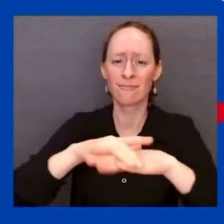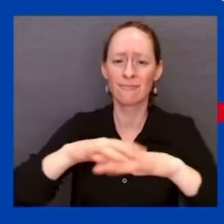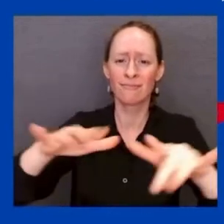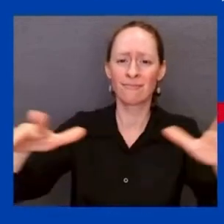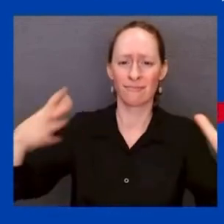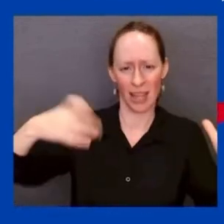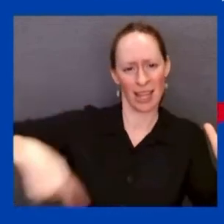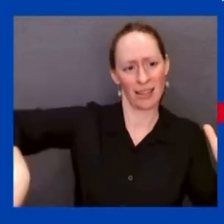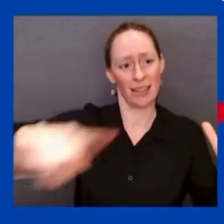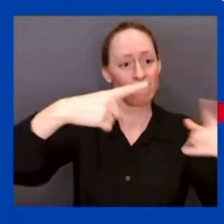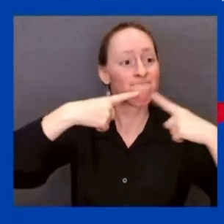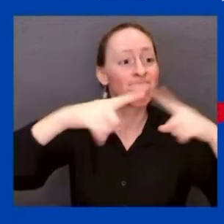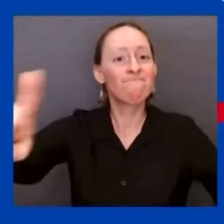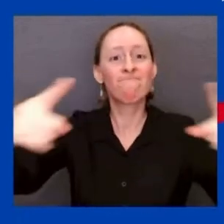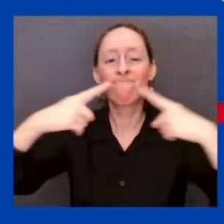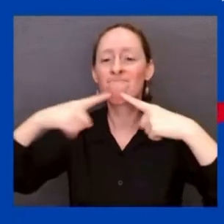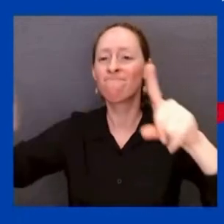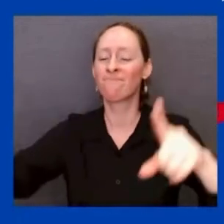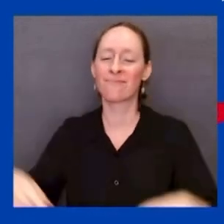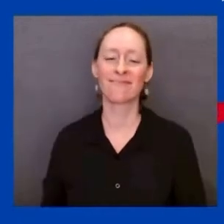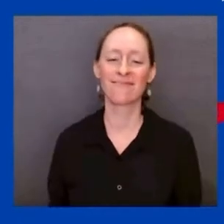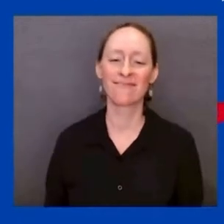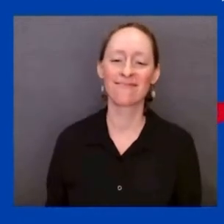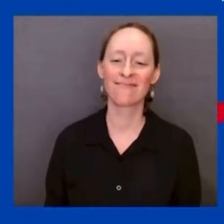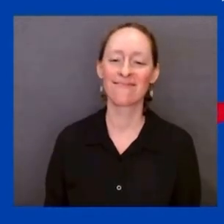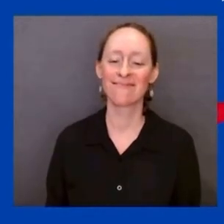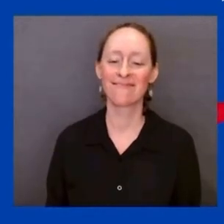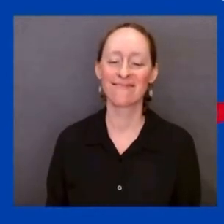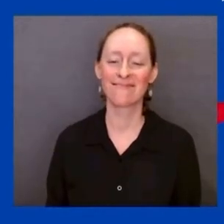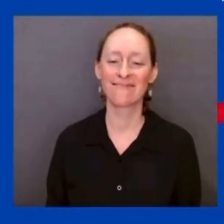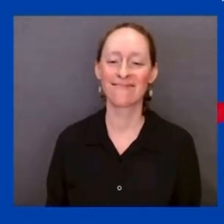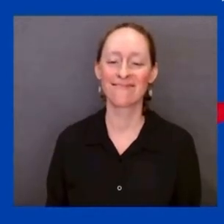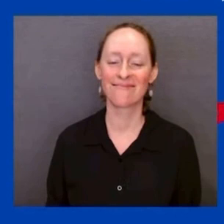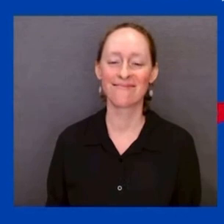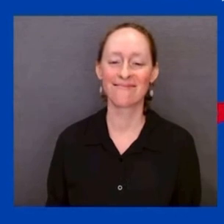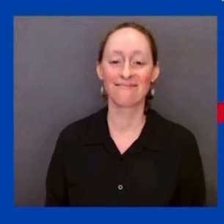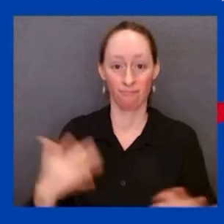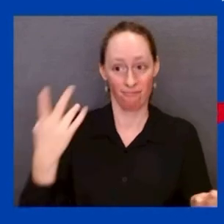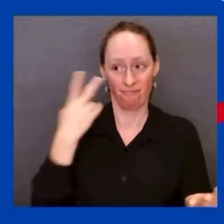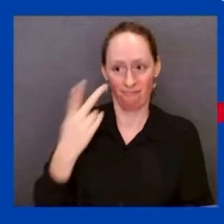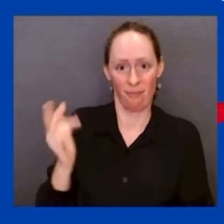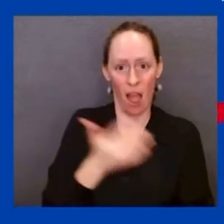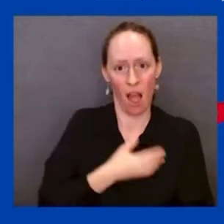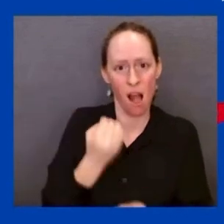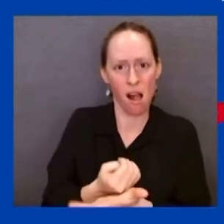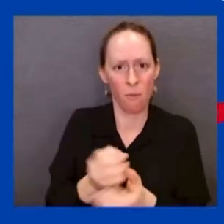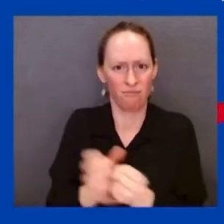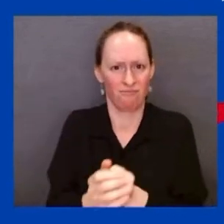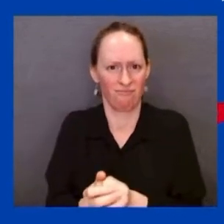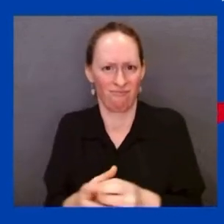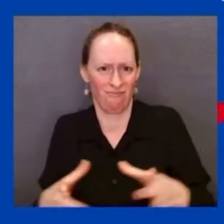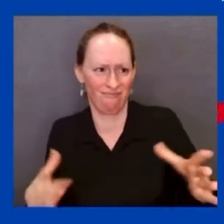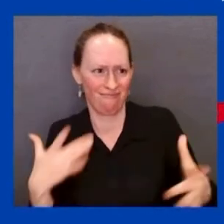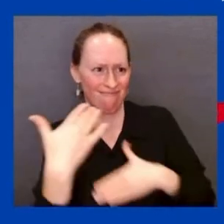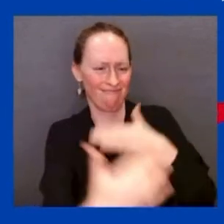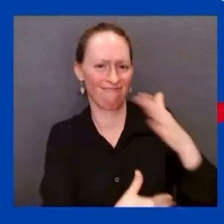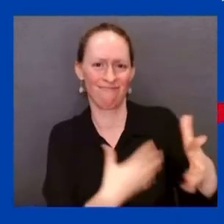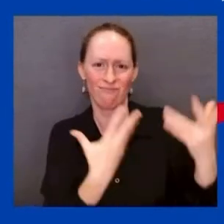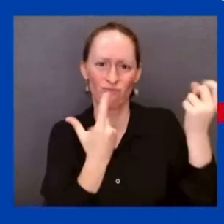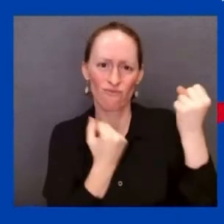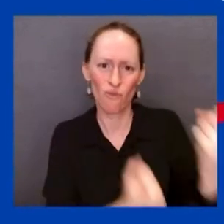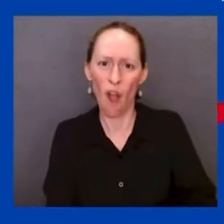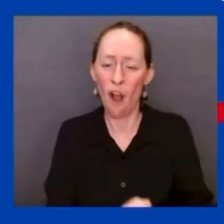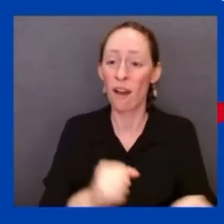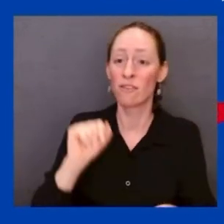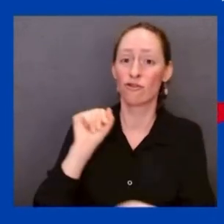transforms, you know, our economy, creating millions of jobs that are shaping the future, he knows that education is key to